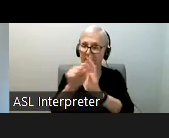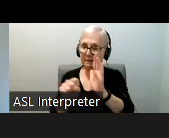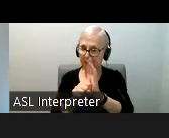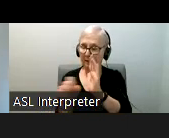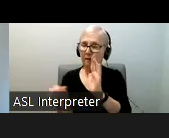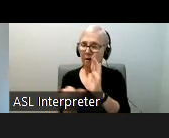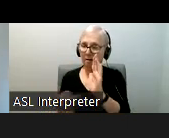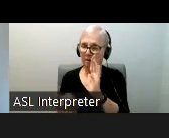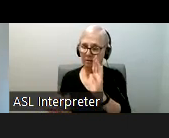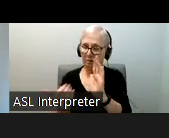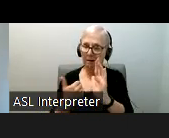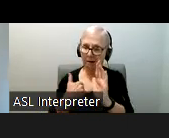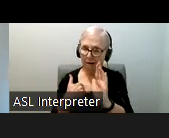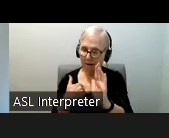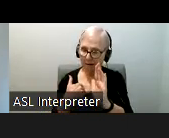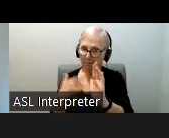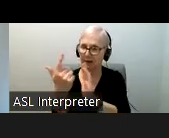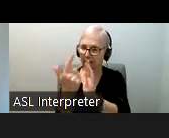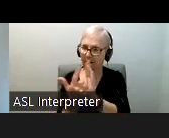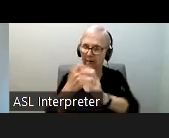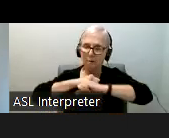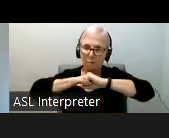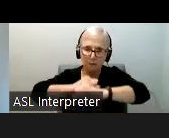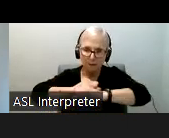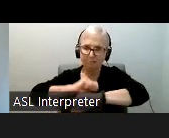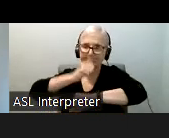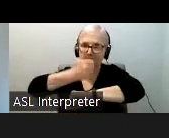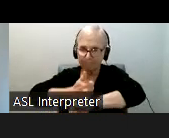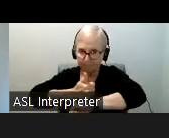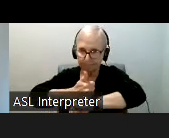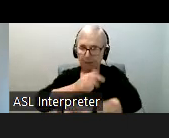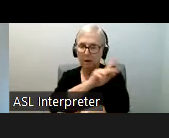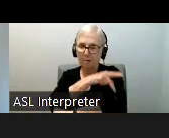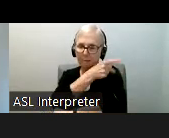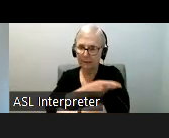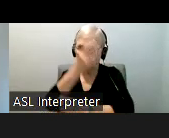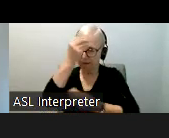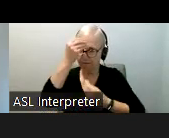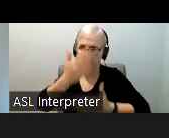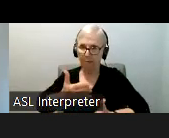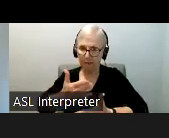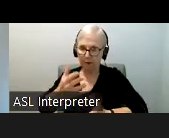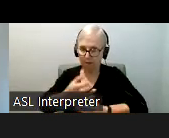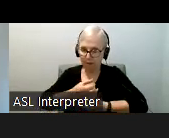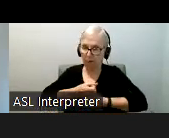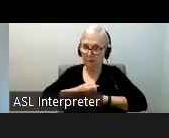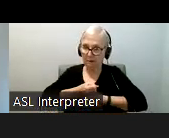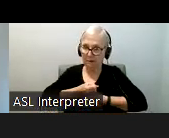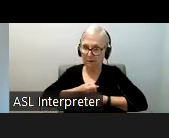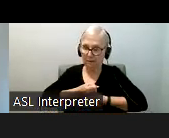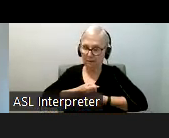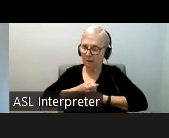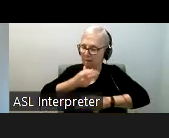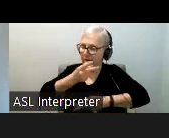have legal protections in regard to patient information that may come to them. And we'd be very,